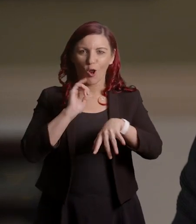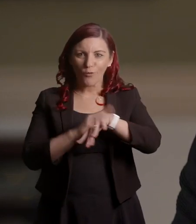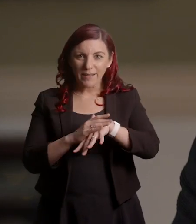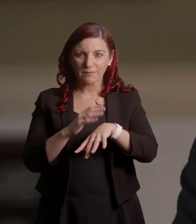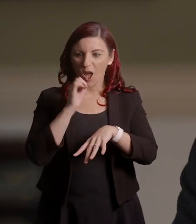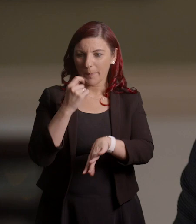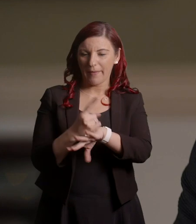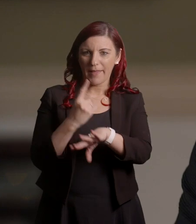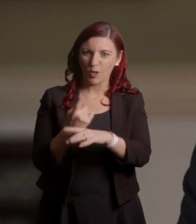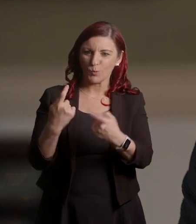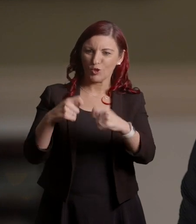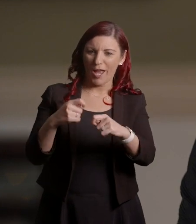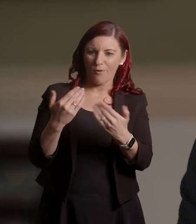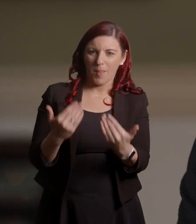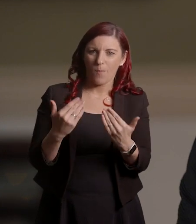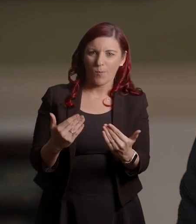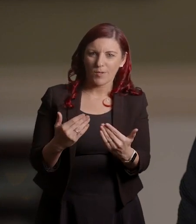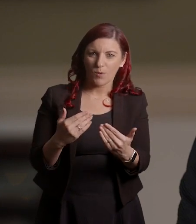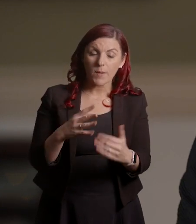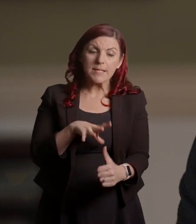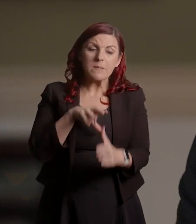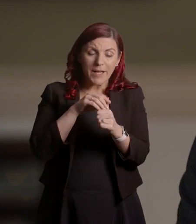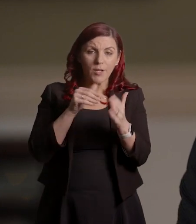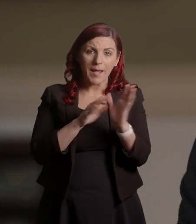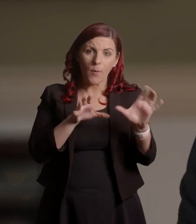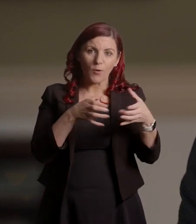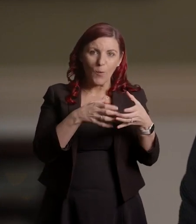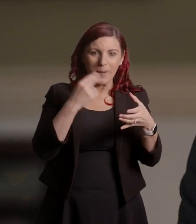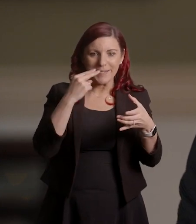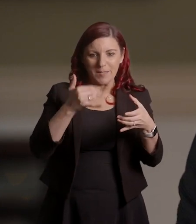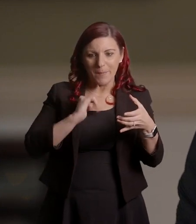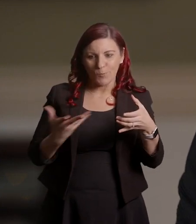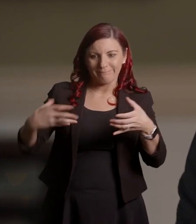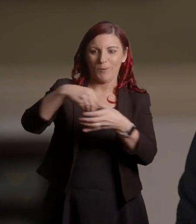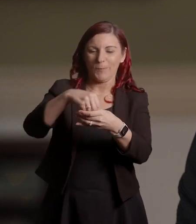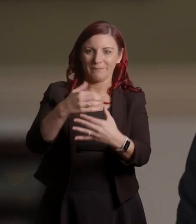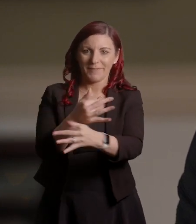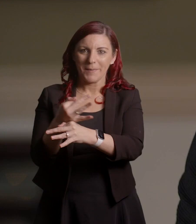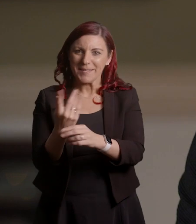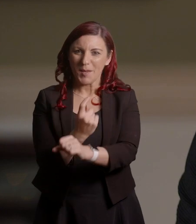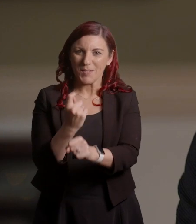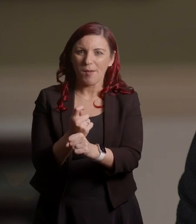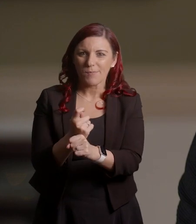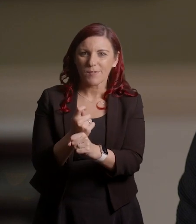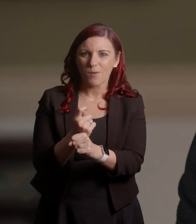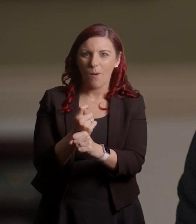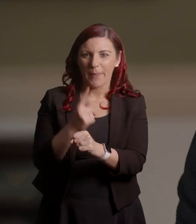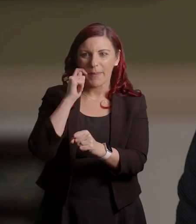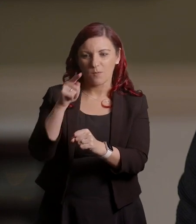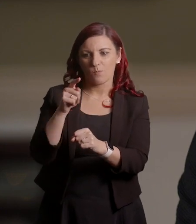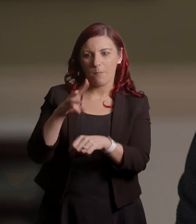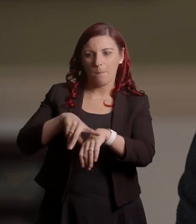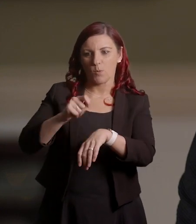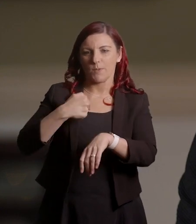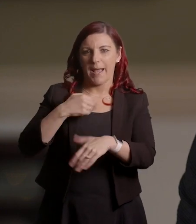share in the moment. Now, it's really special. You get to spend it with just the group, but it's nice to be able to extend that out to your family as well. So not having them there was something I